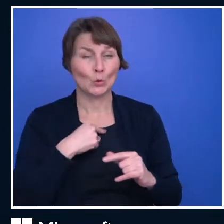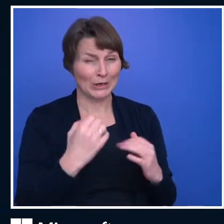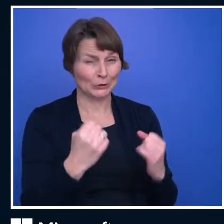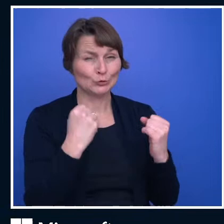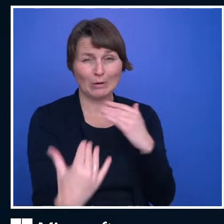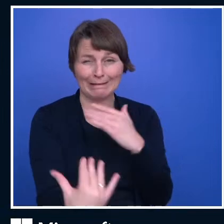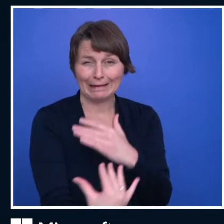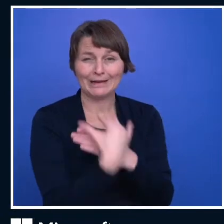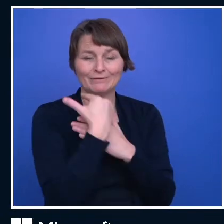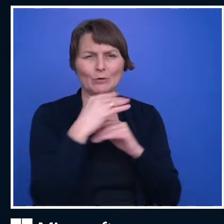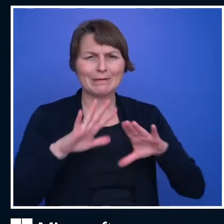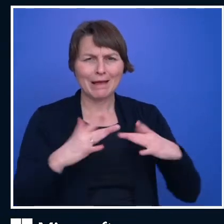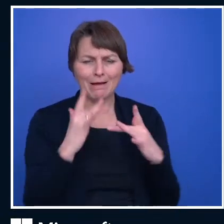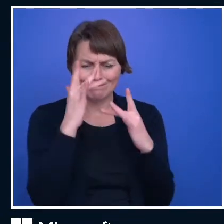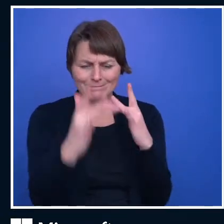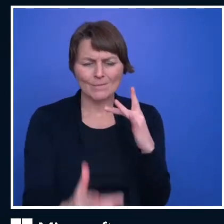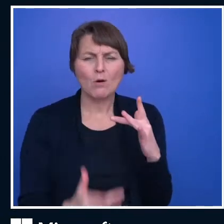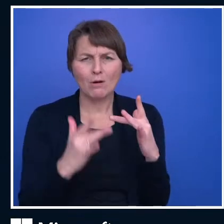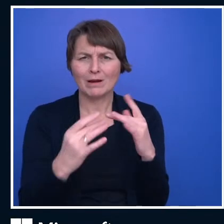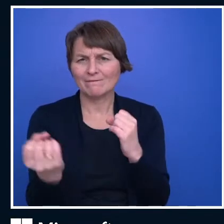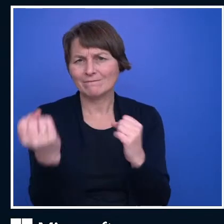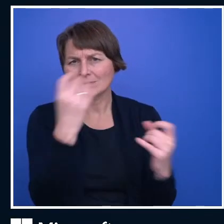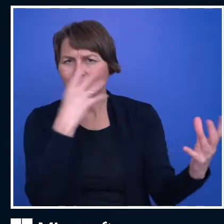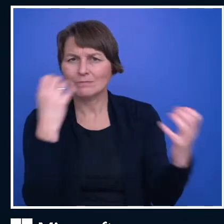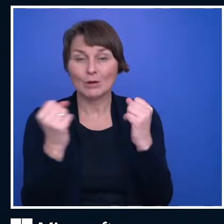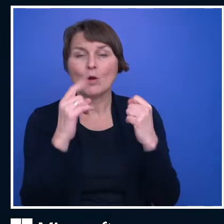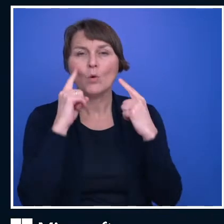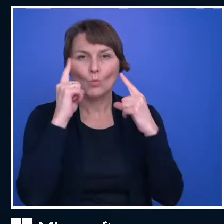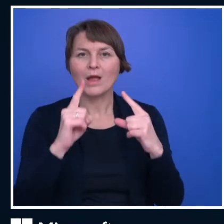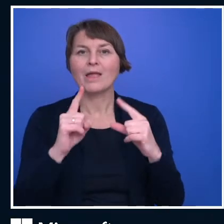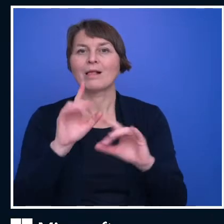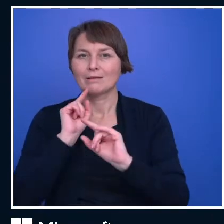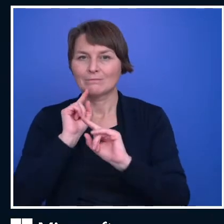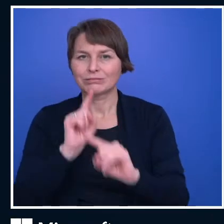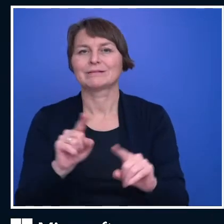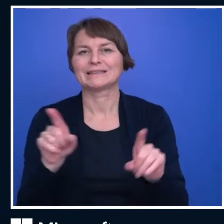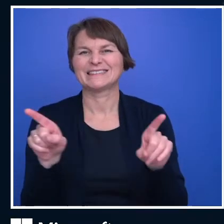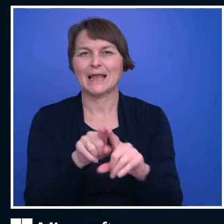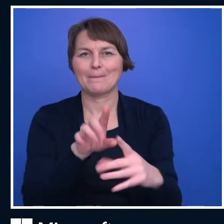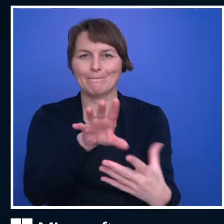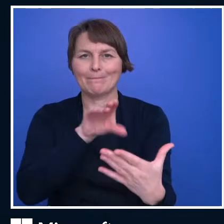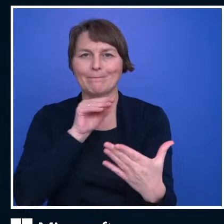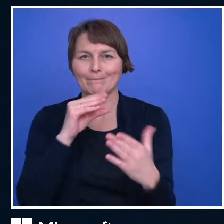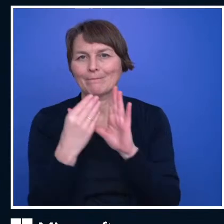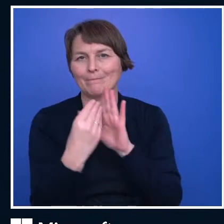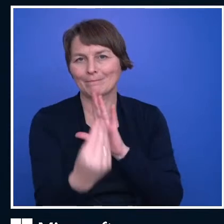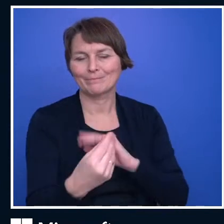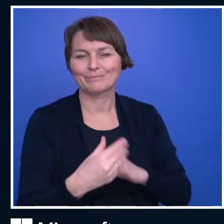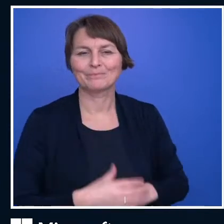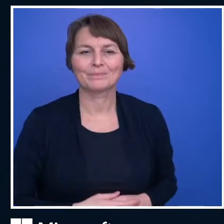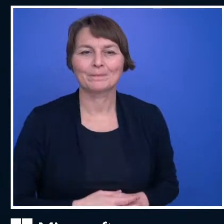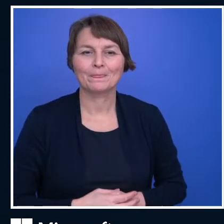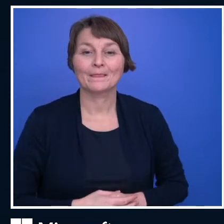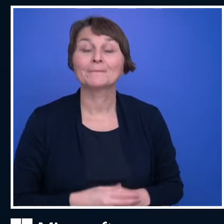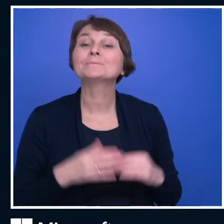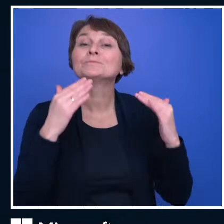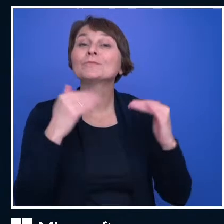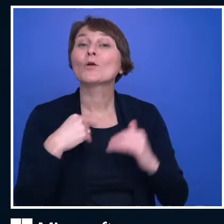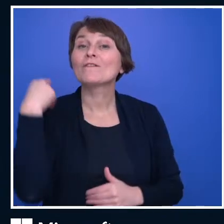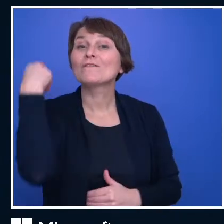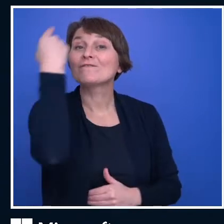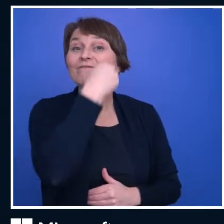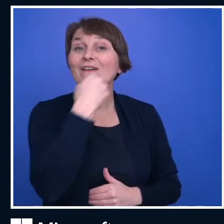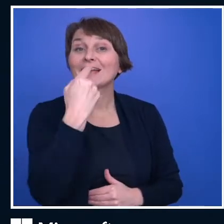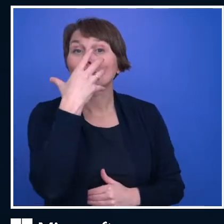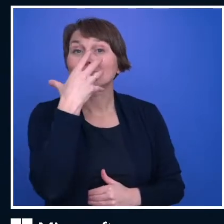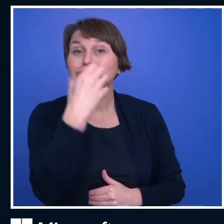interaction online. Okay, so facial recognition. In China, citizens in certain parts